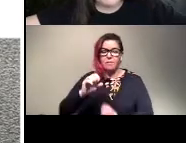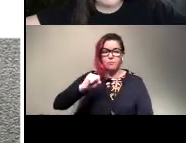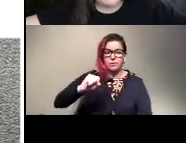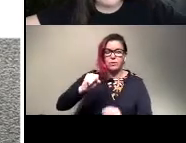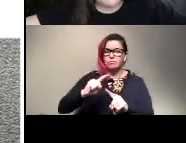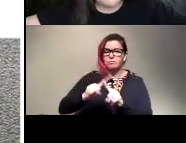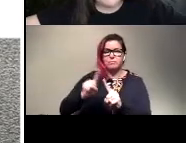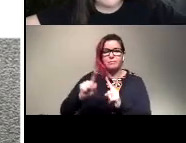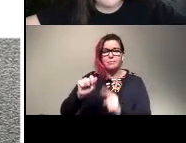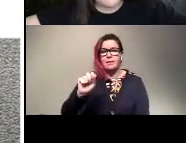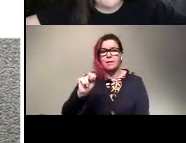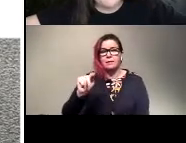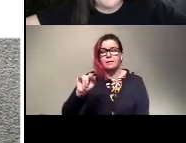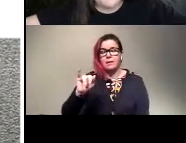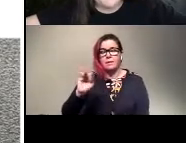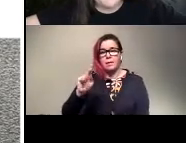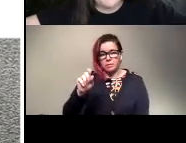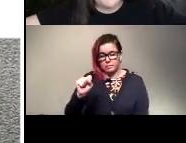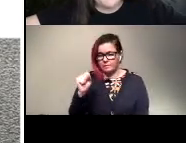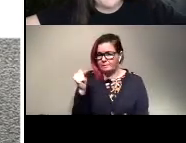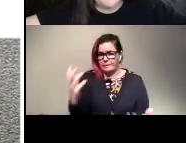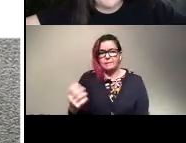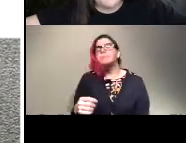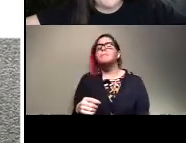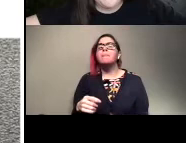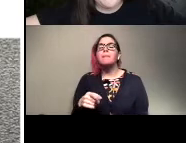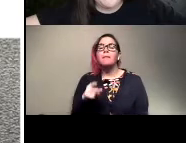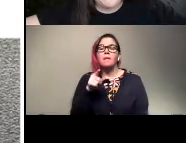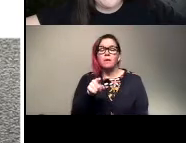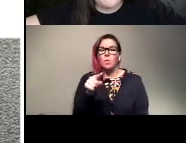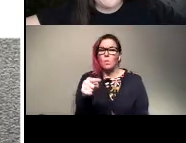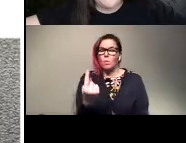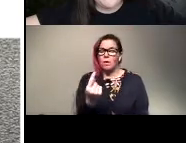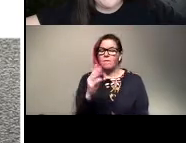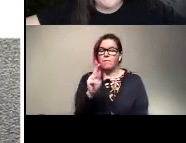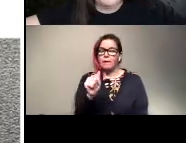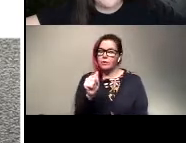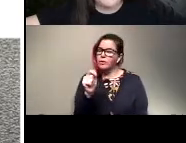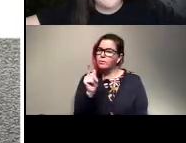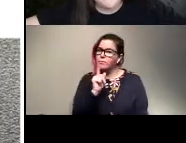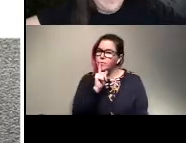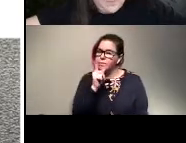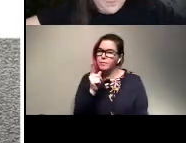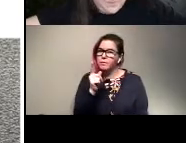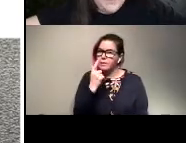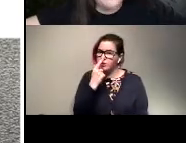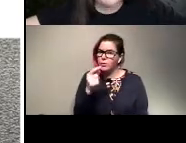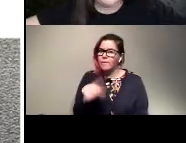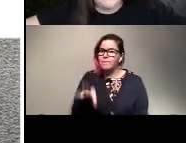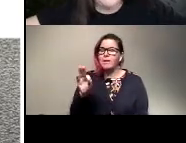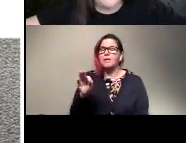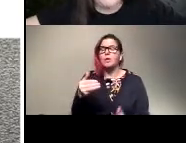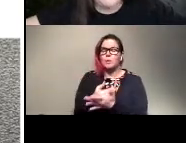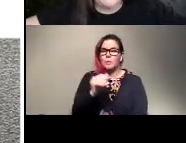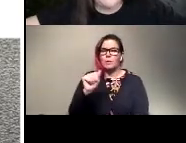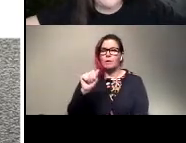of antibiotics. And so we're really, this is one of the bacteria that we're really interested in finding new antibiotics against because